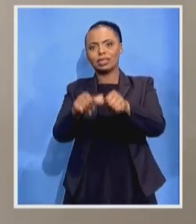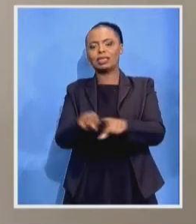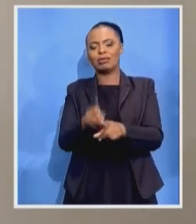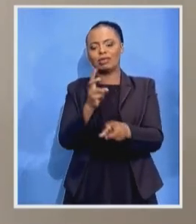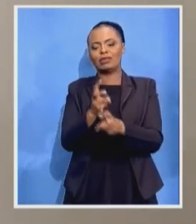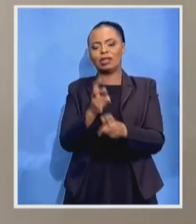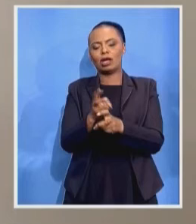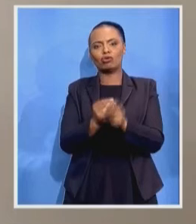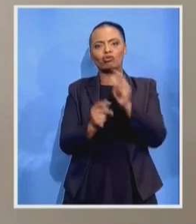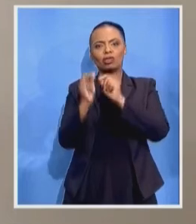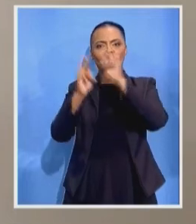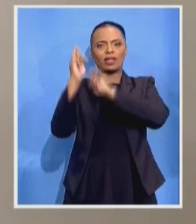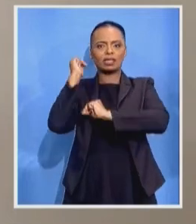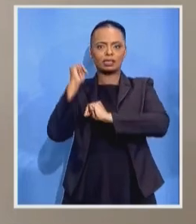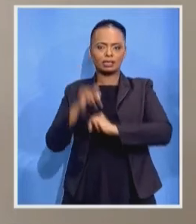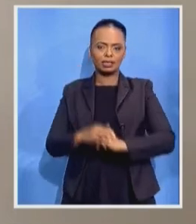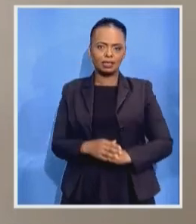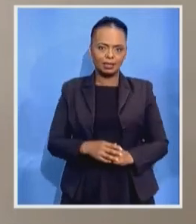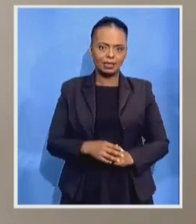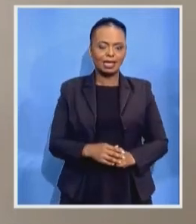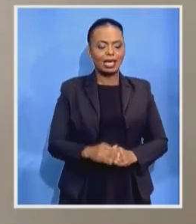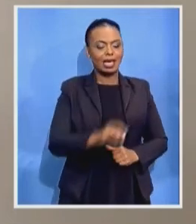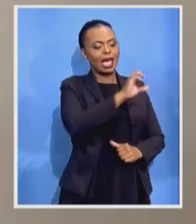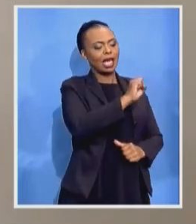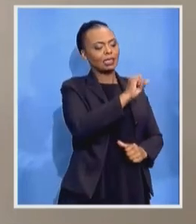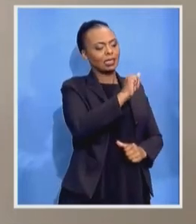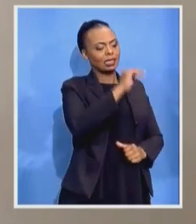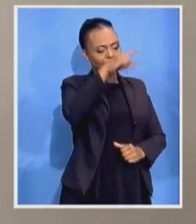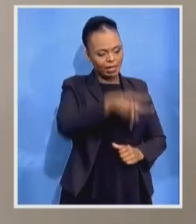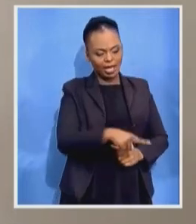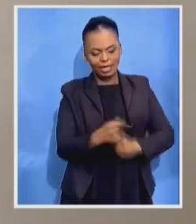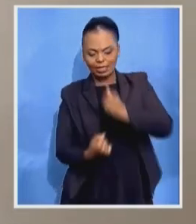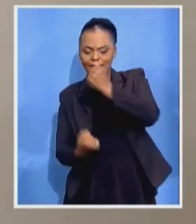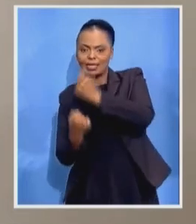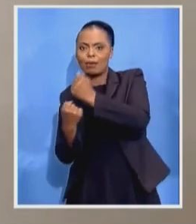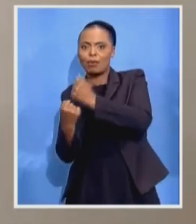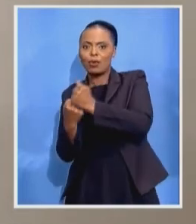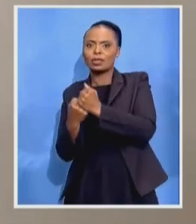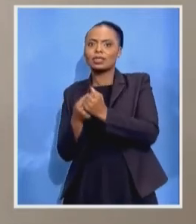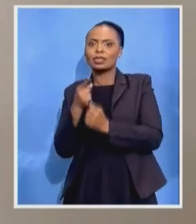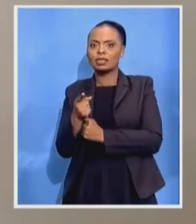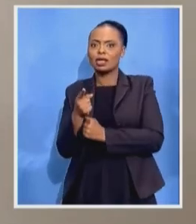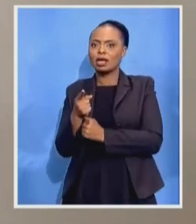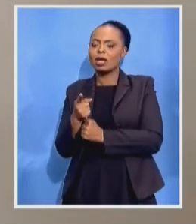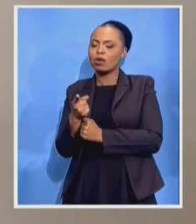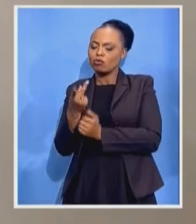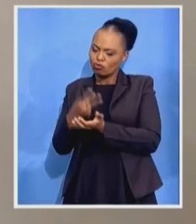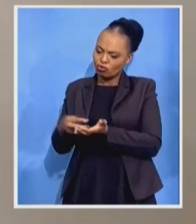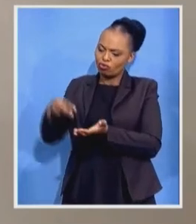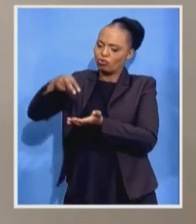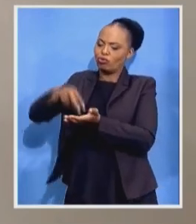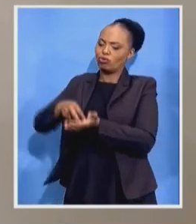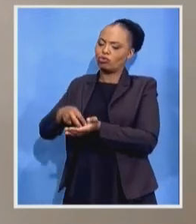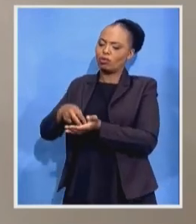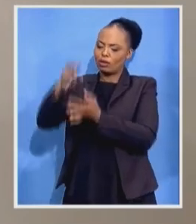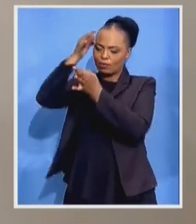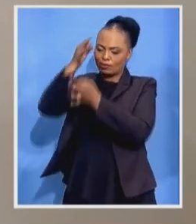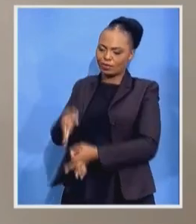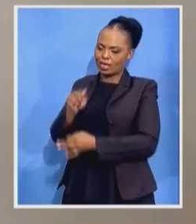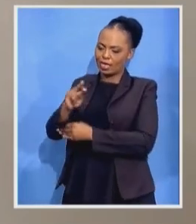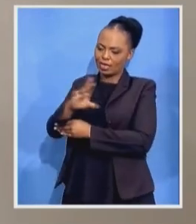also supports the stance taken by the ANC that all those charged with corruption before the courts of law should step